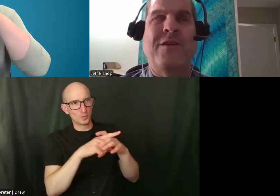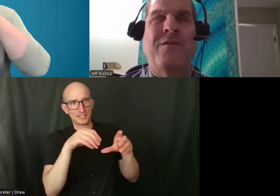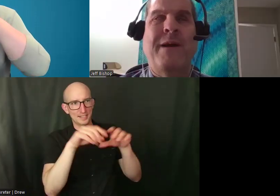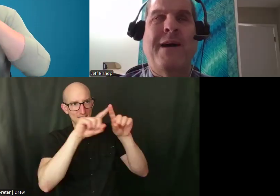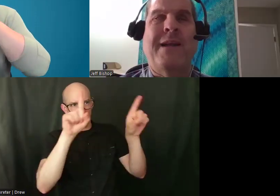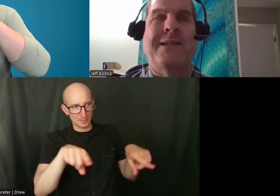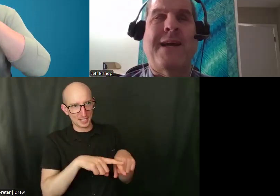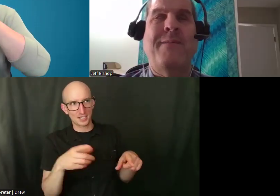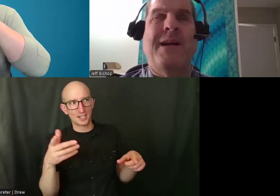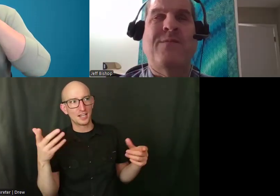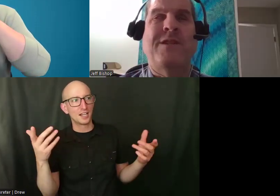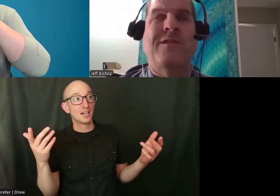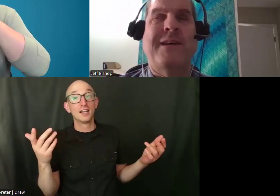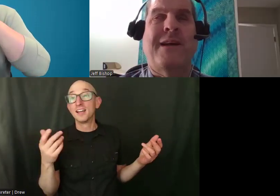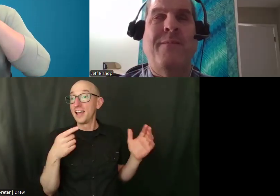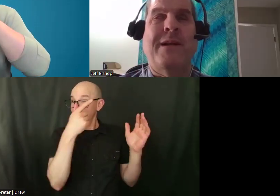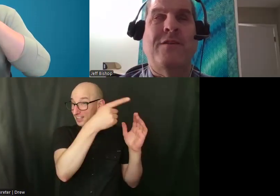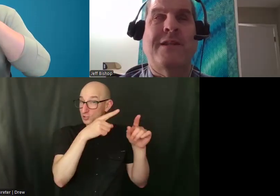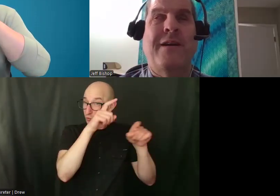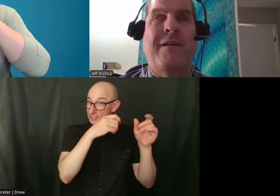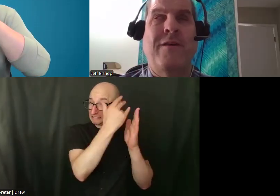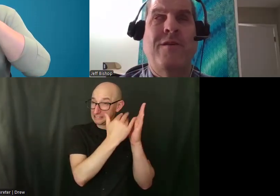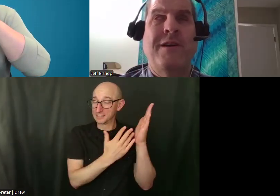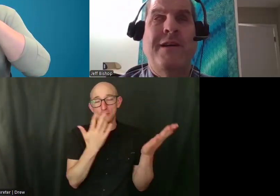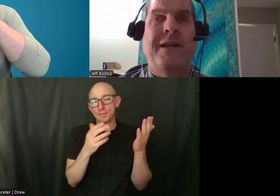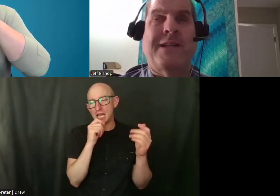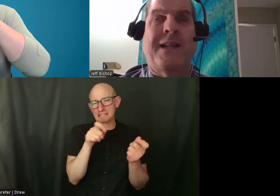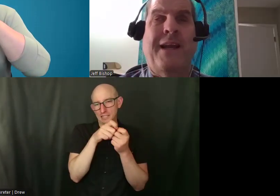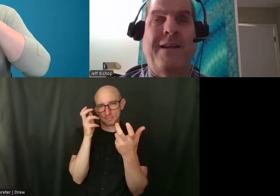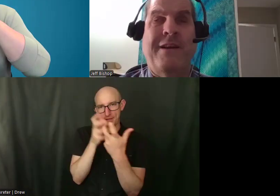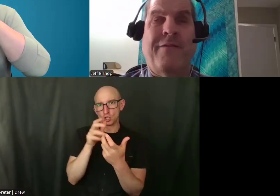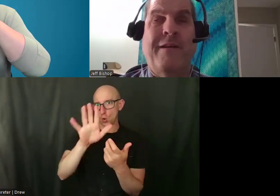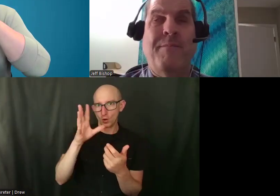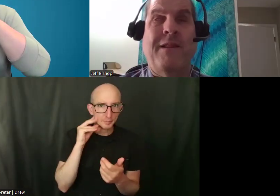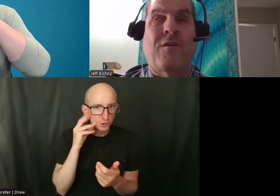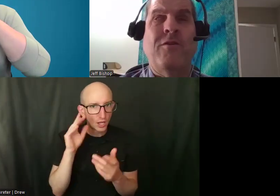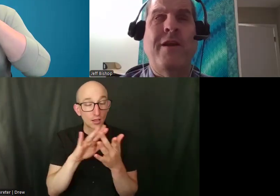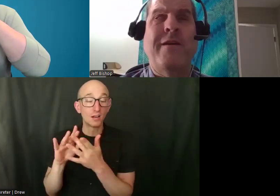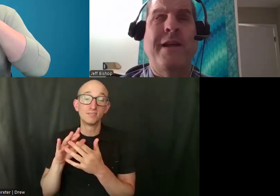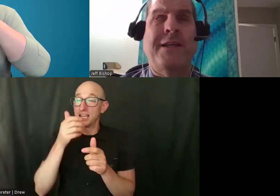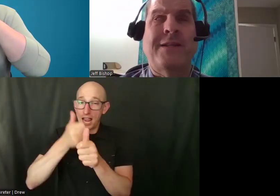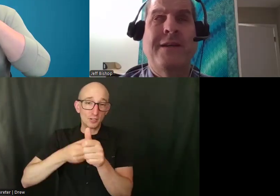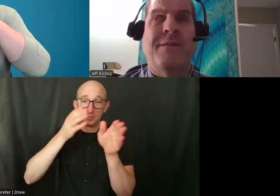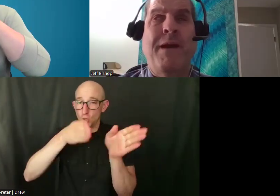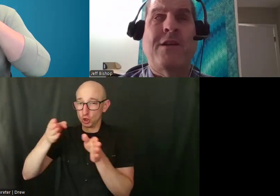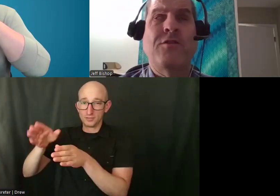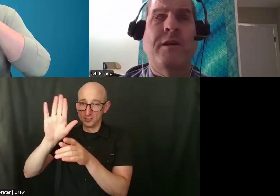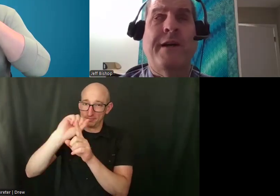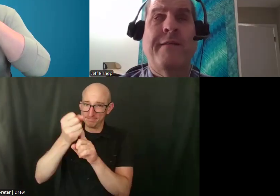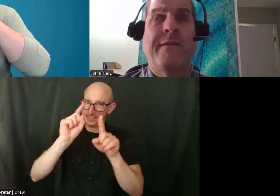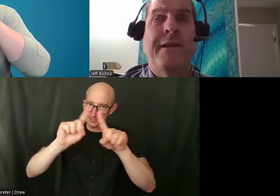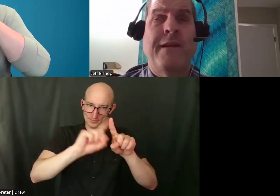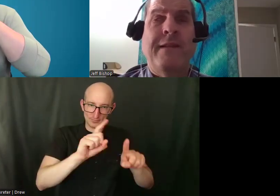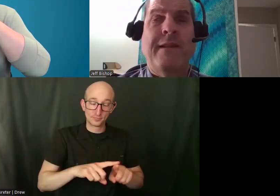providing to you may not exactly match what you see online because your scenario is slightly different. But the goal here is make